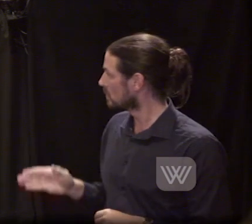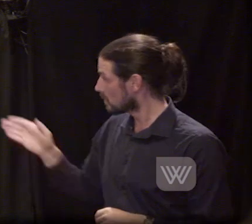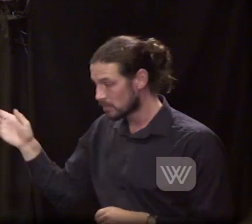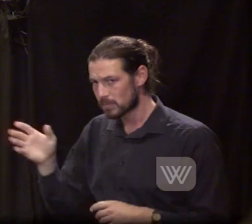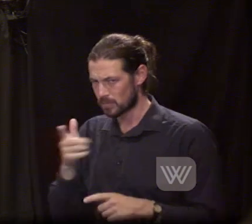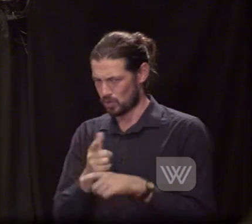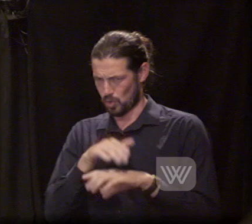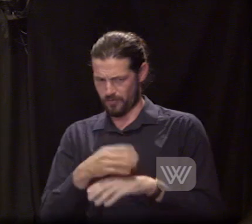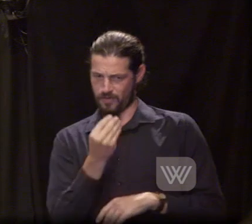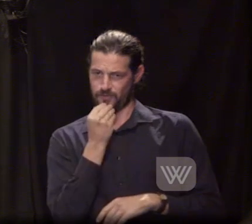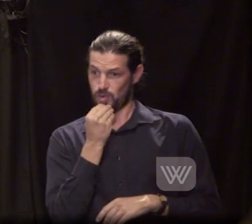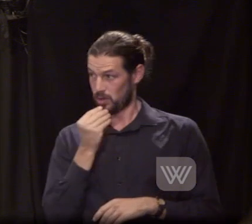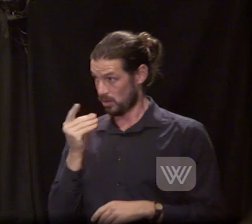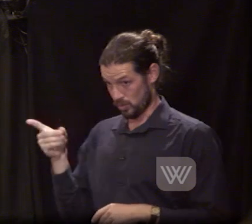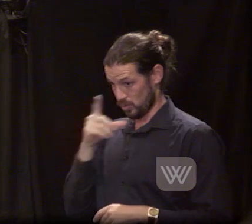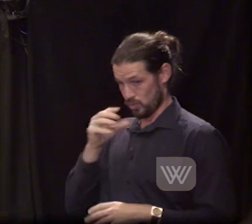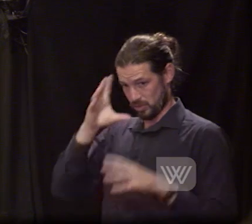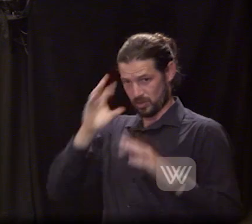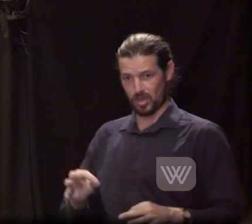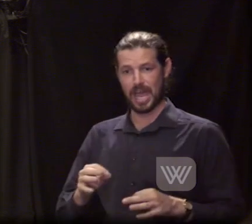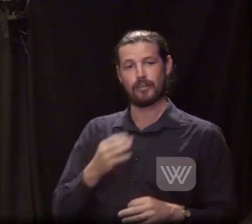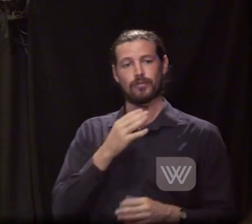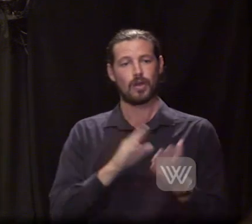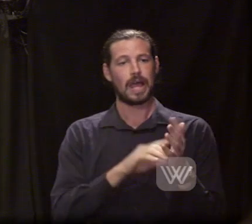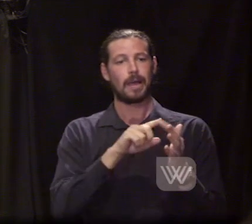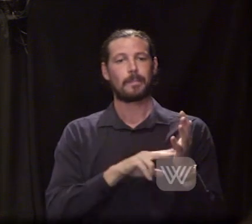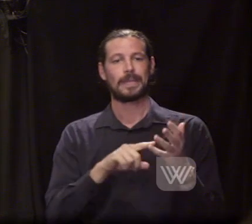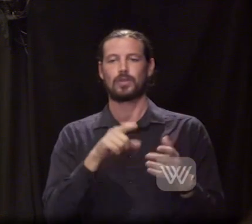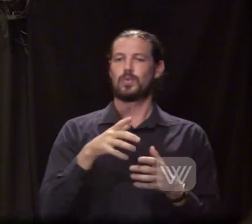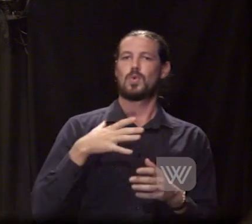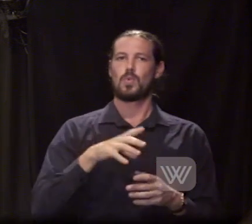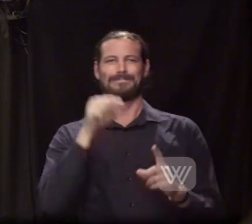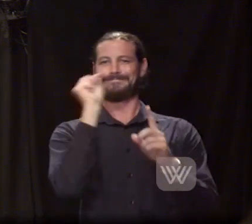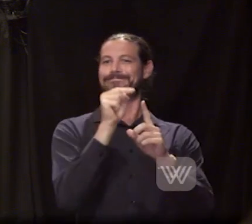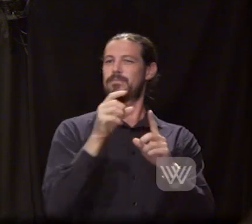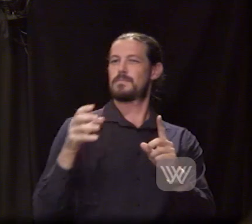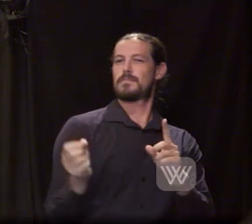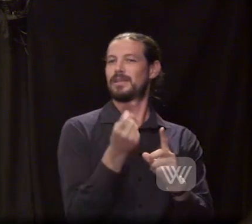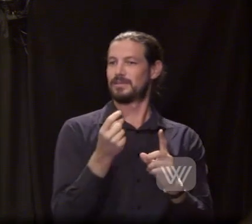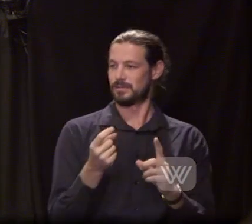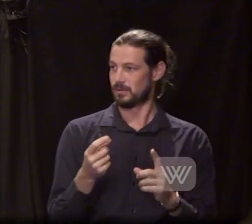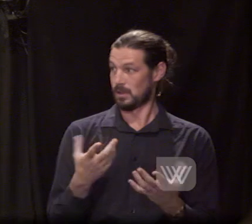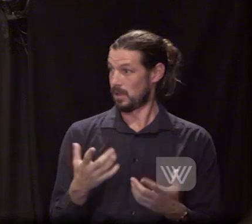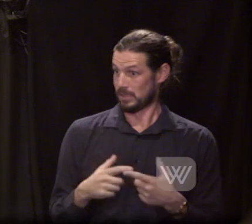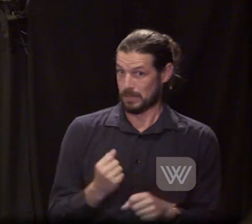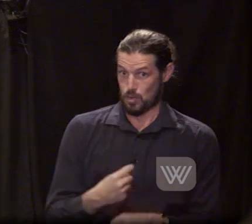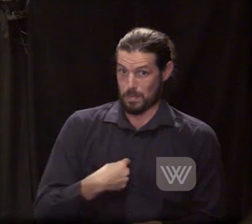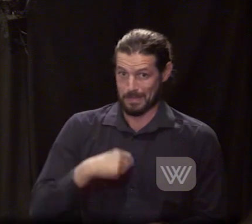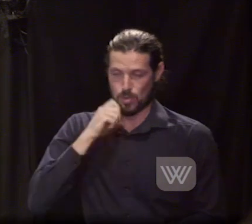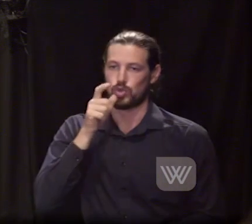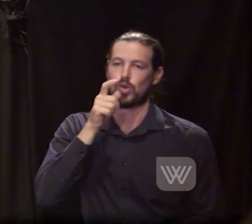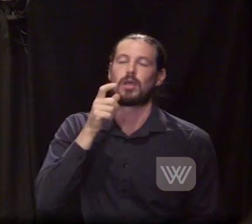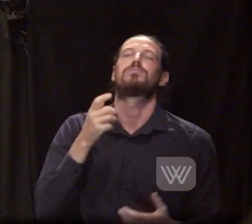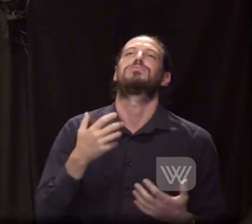get to choose? Did you have like a menu list of here's my must-have items? Like for me, that would just be chocolate. Like every day, I would need